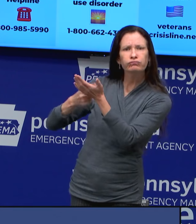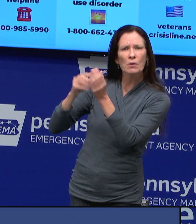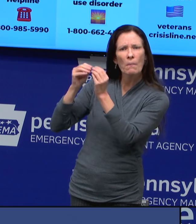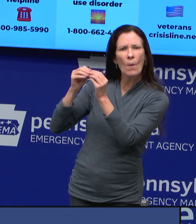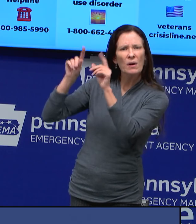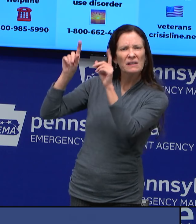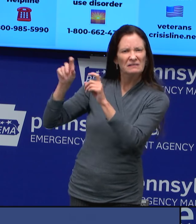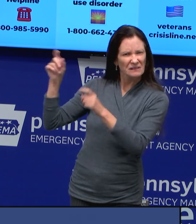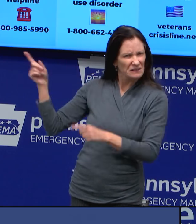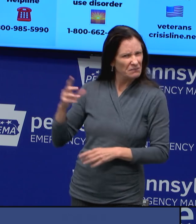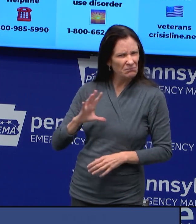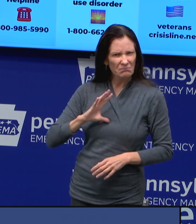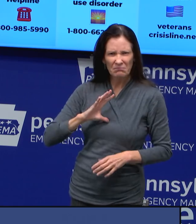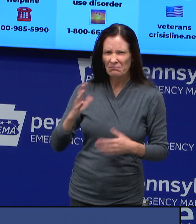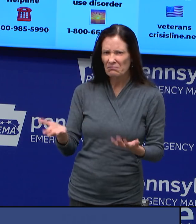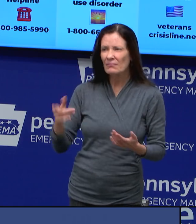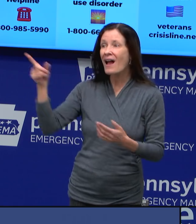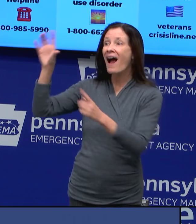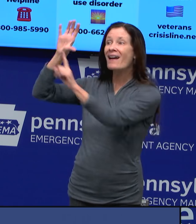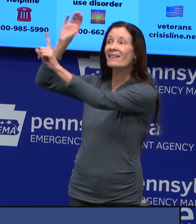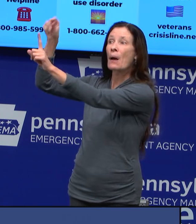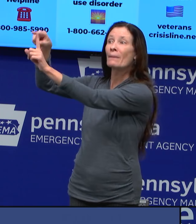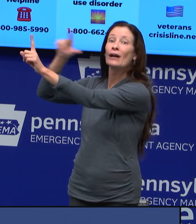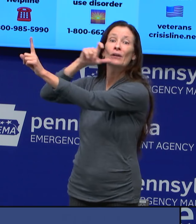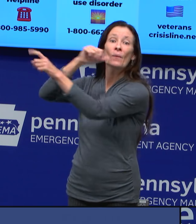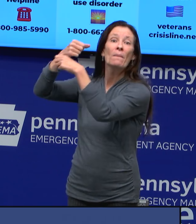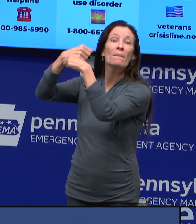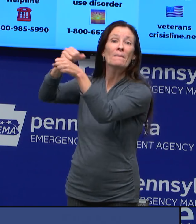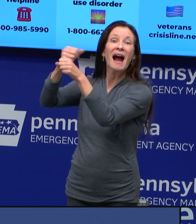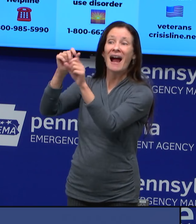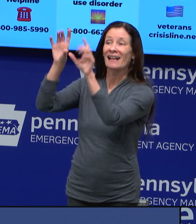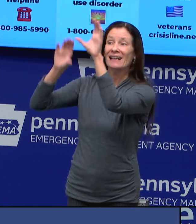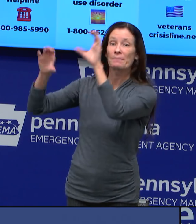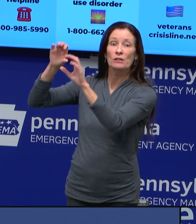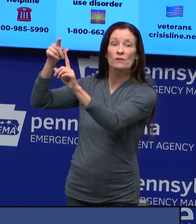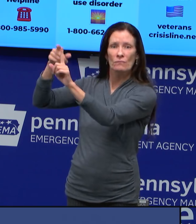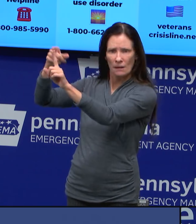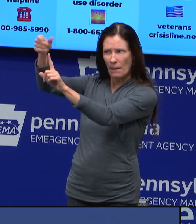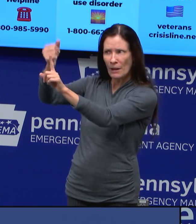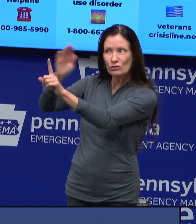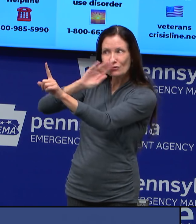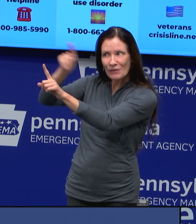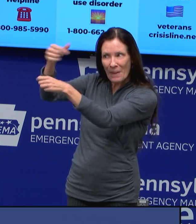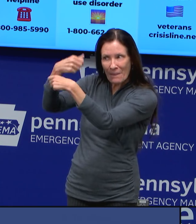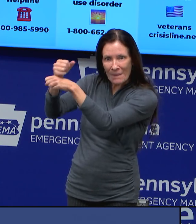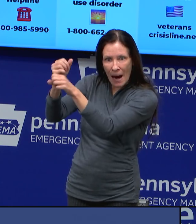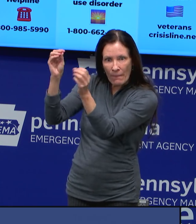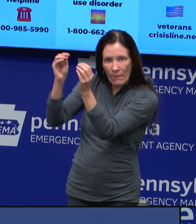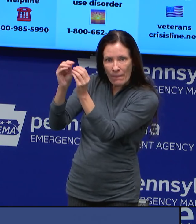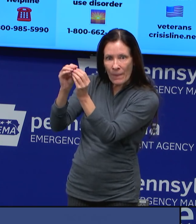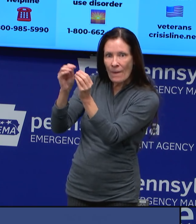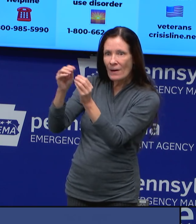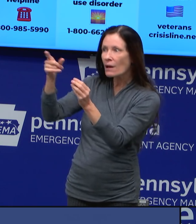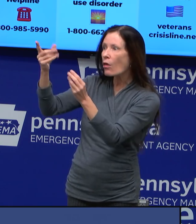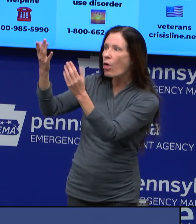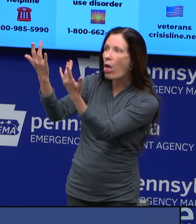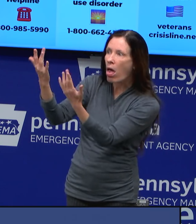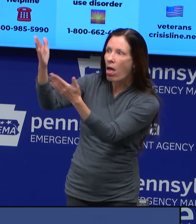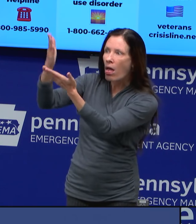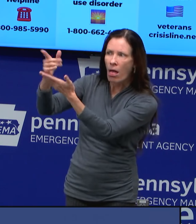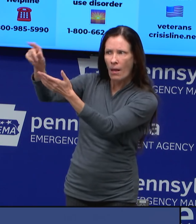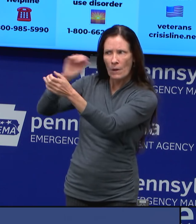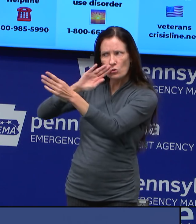manufacturers of the testing supplies themselves to try to make sure that is a consistent, reliable supply chain so we can continue